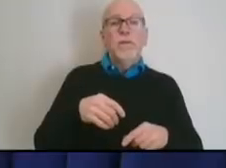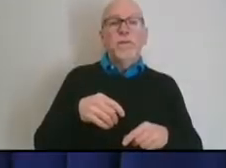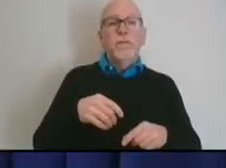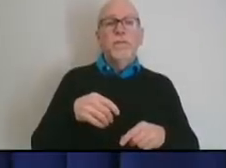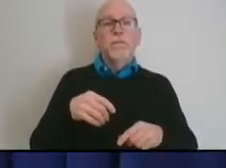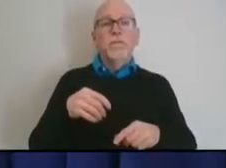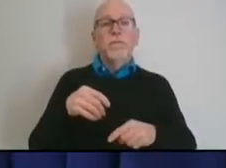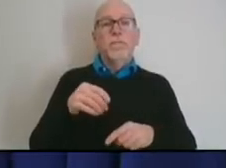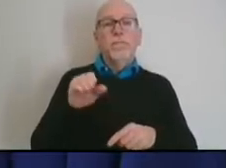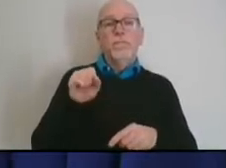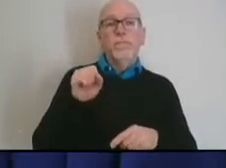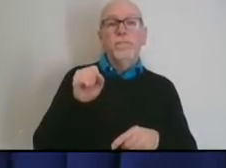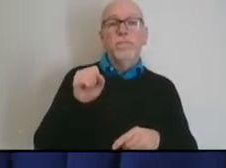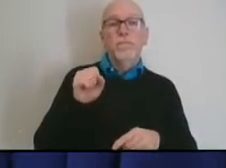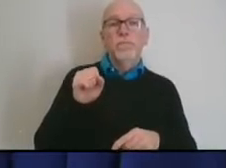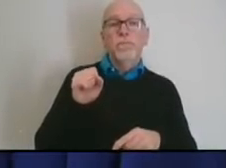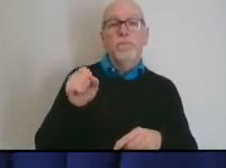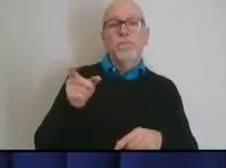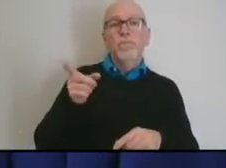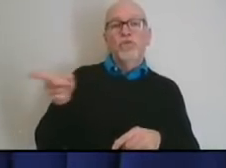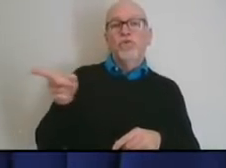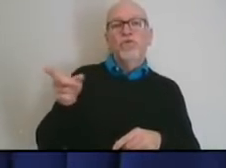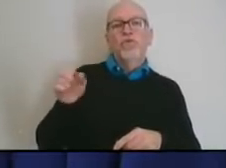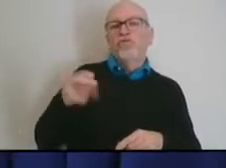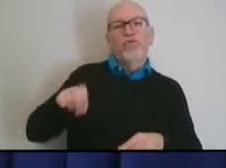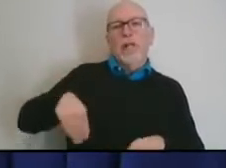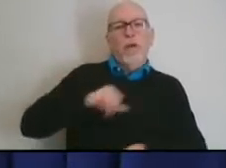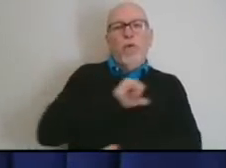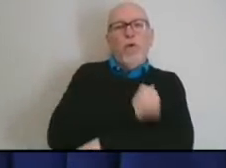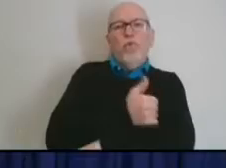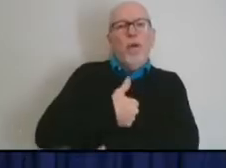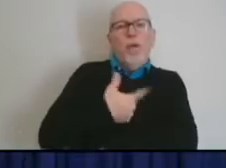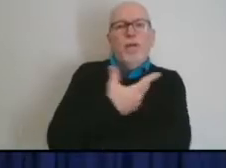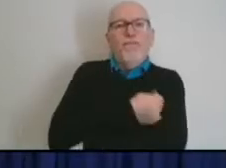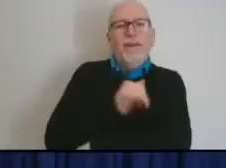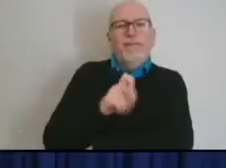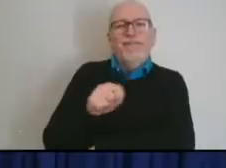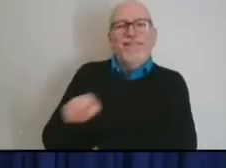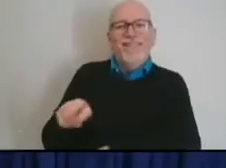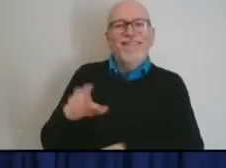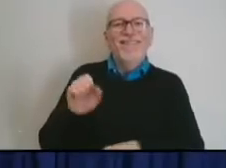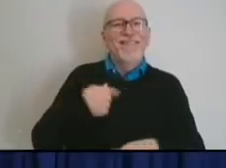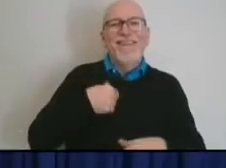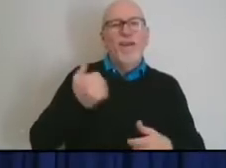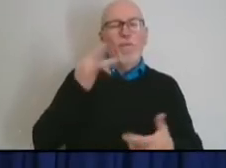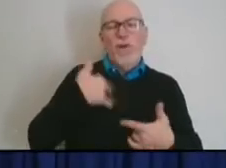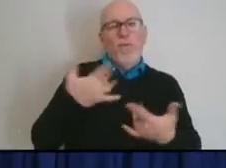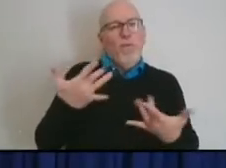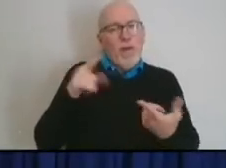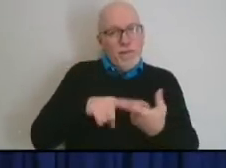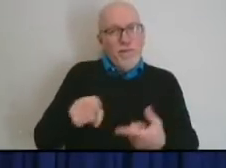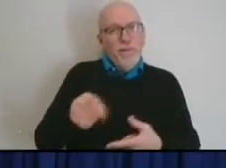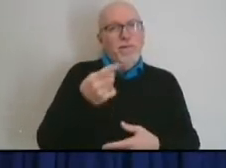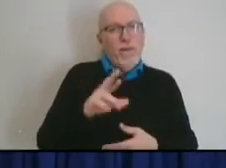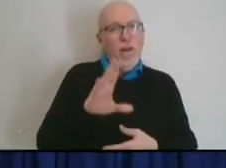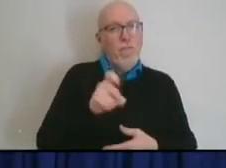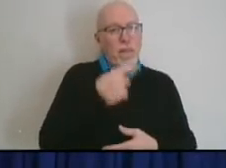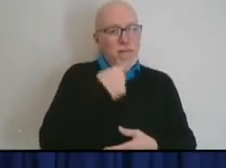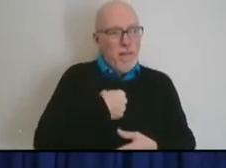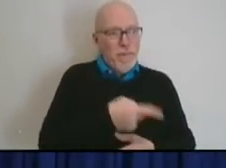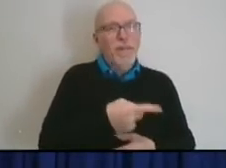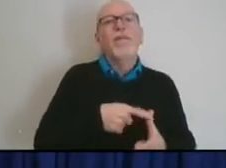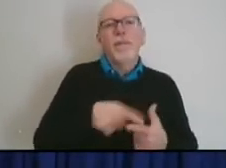she ain't authorized me to get my vaccine yet, so I haven't, and won't until she does. And I take that as